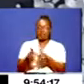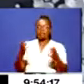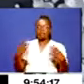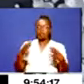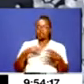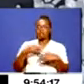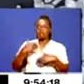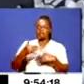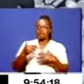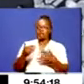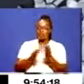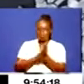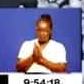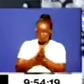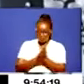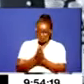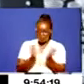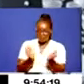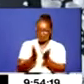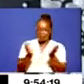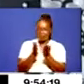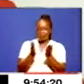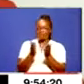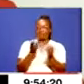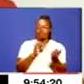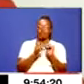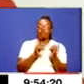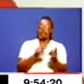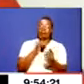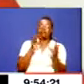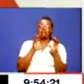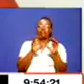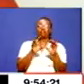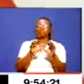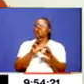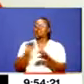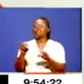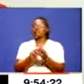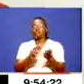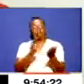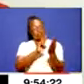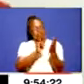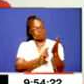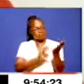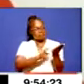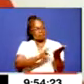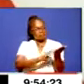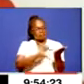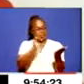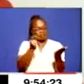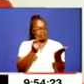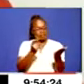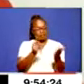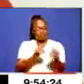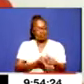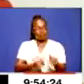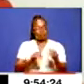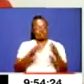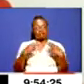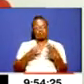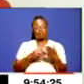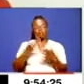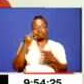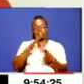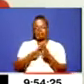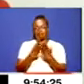give morale to their athletes instead of mocking them. I've been reading comments about Kenyans that they're trolling people on Facebook, Twitter